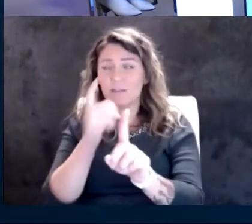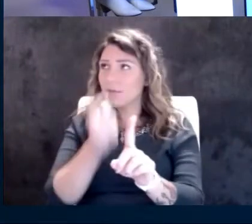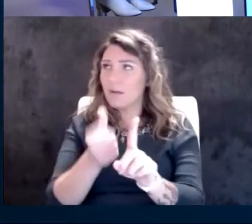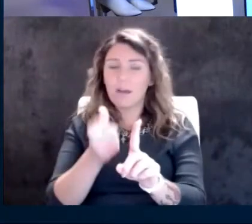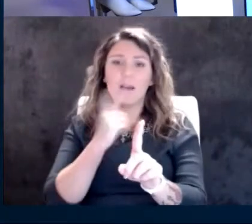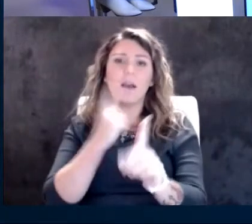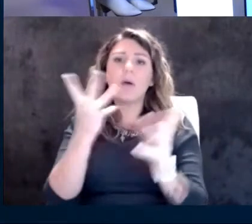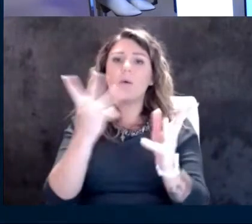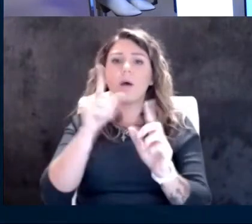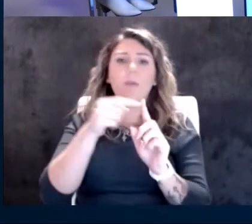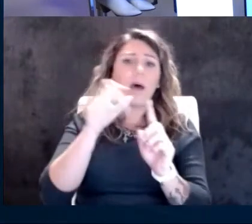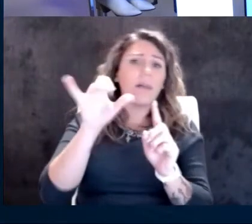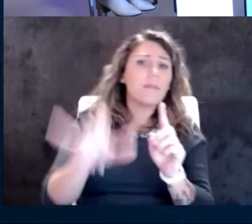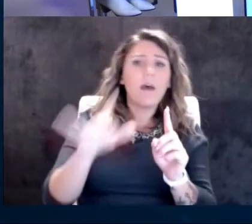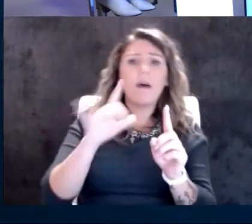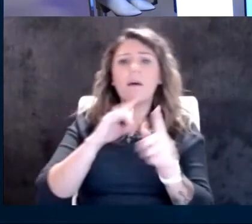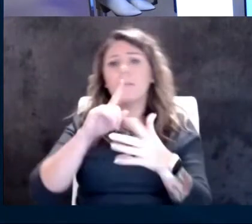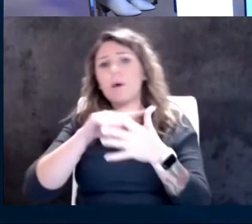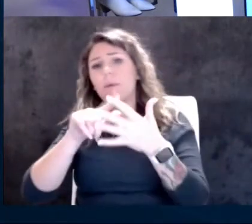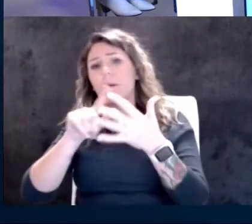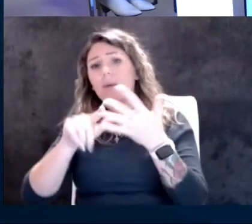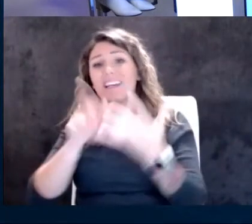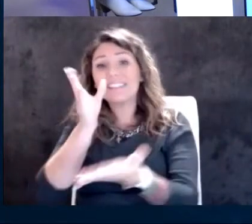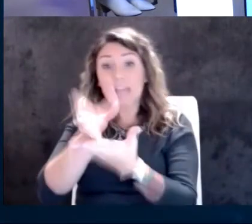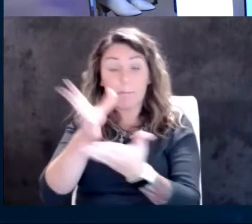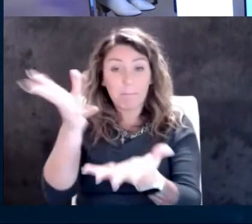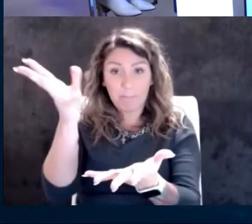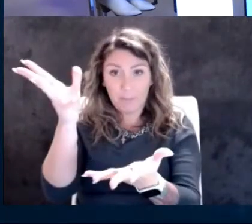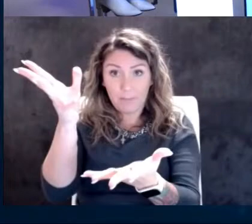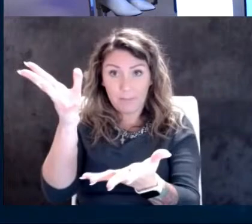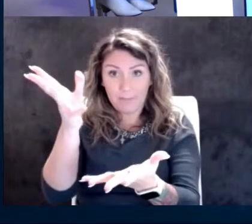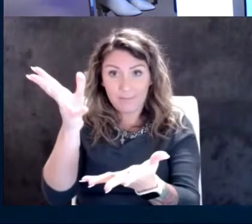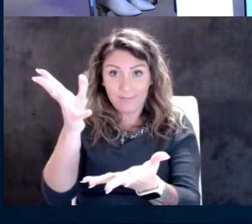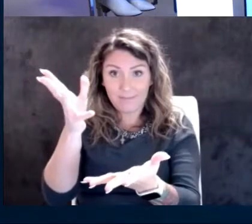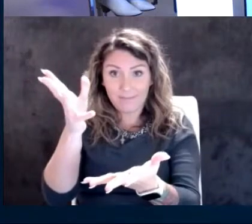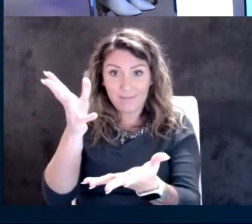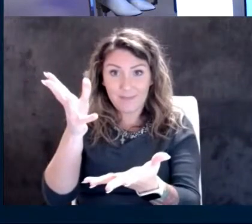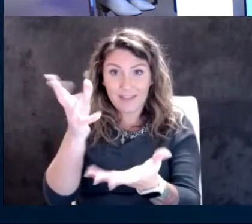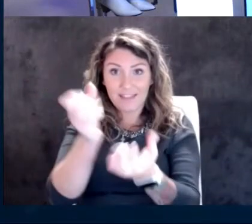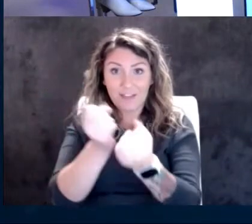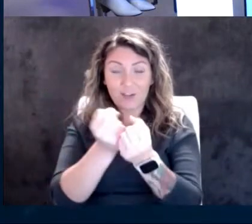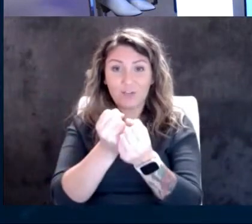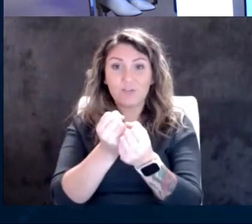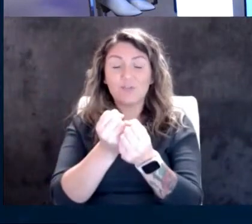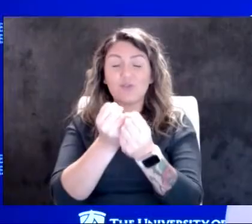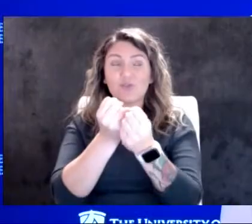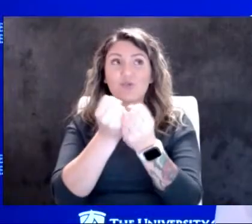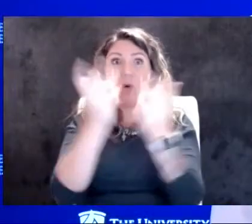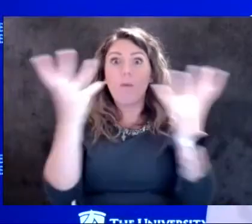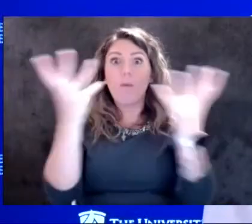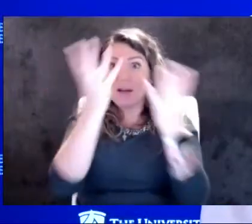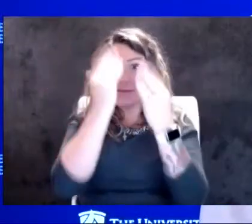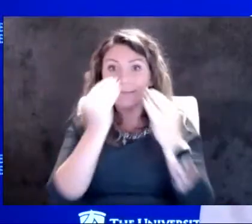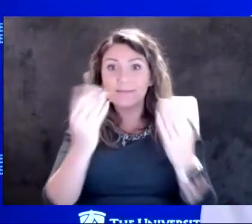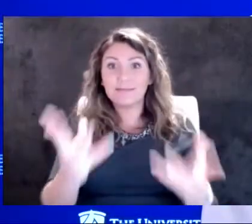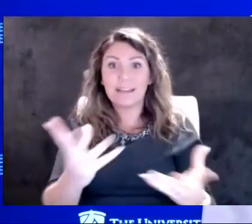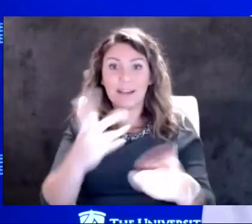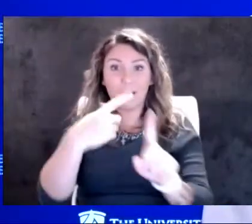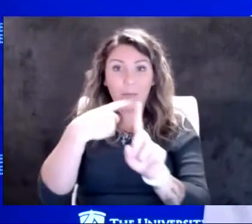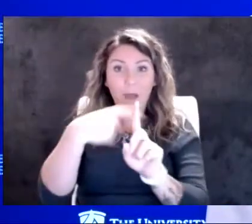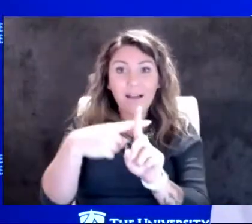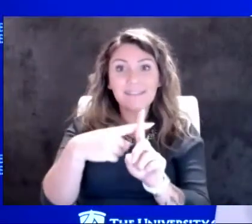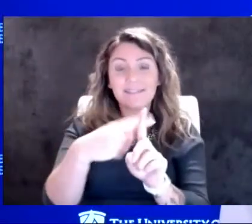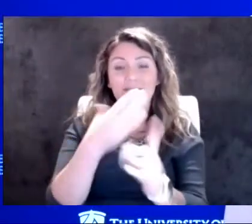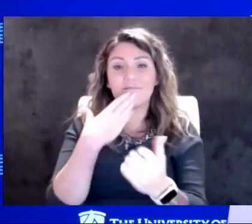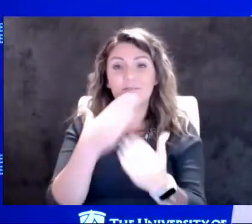VAERS and this and that?" Yeah. No, stop. Just stop it. There's so much good safety data. And I think there's also been, since the beginning of the